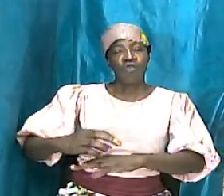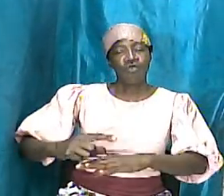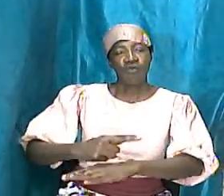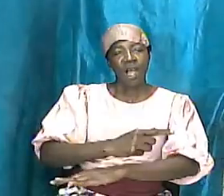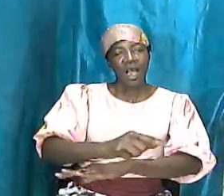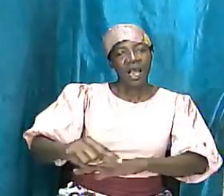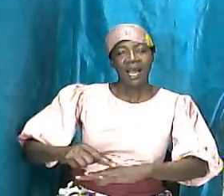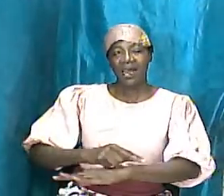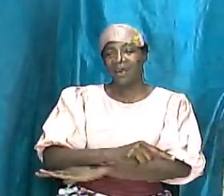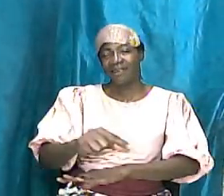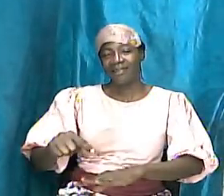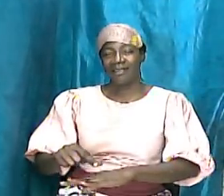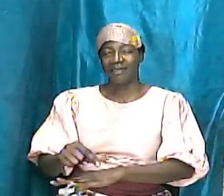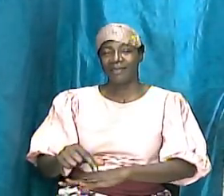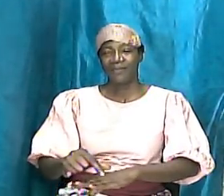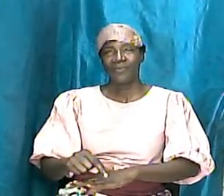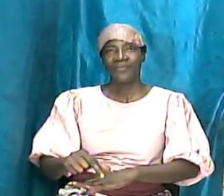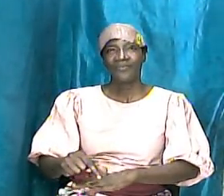seed,